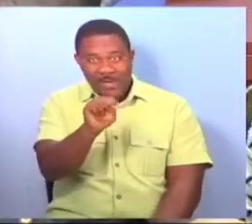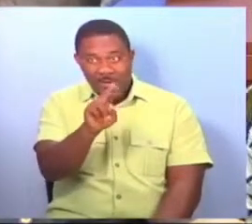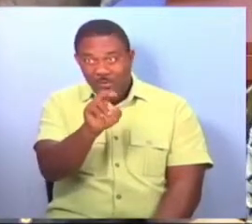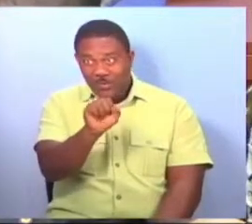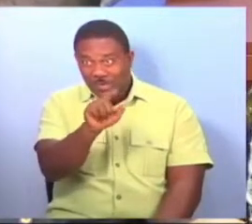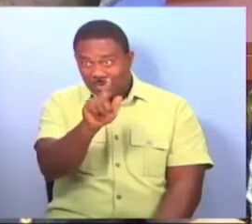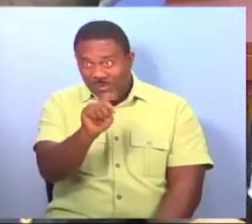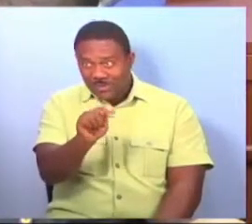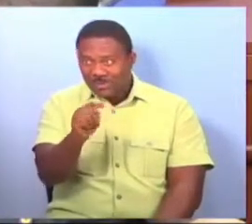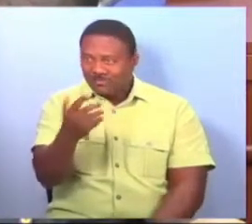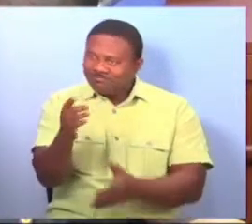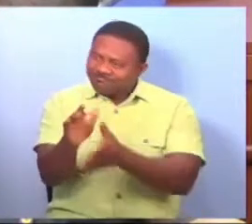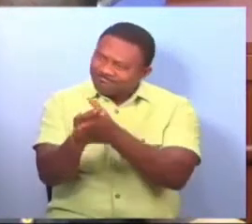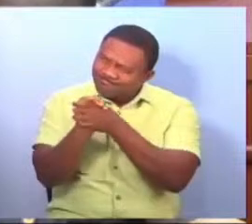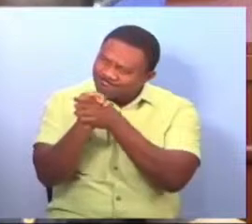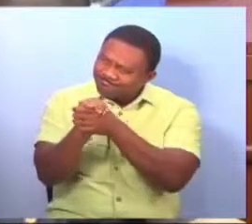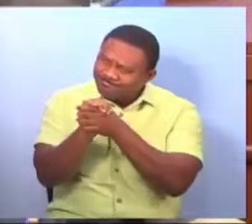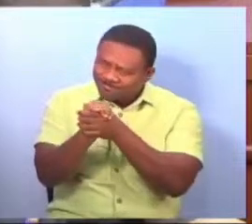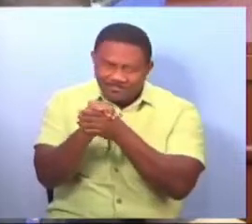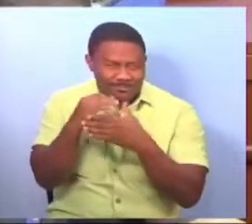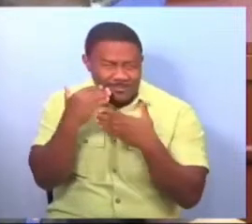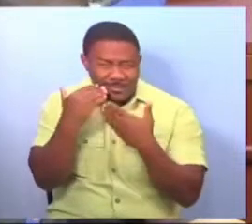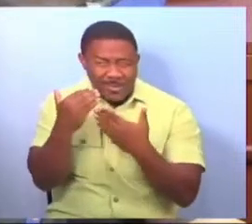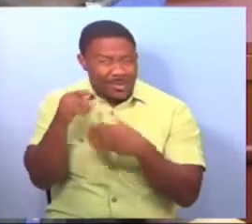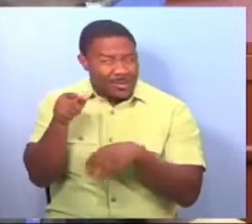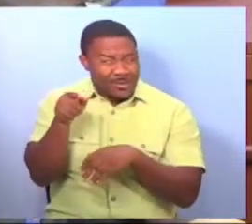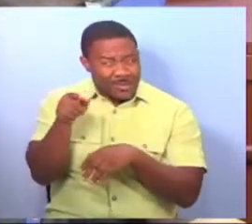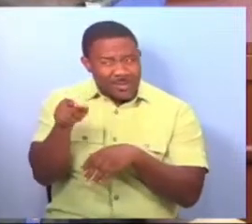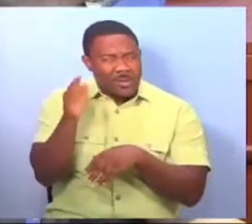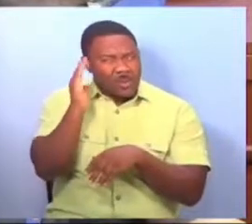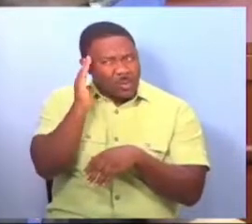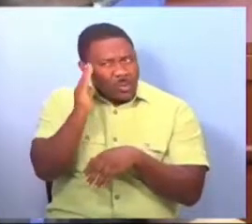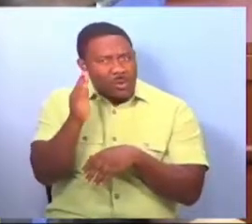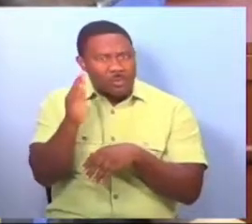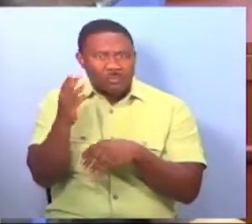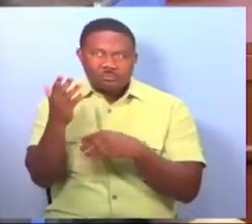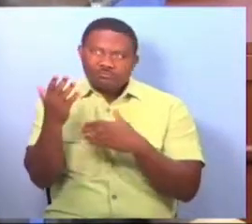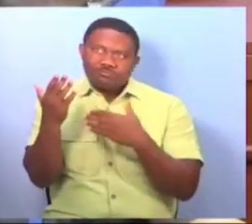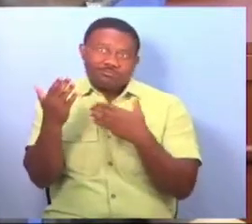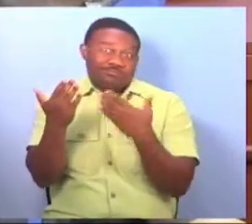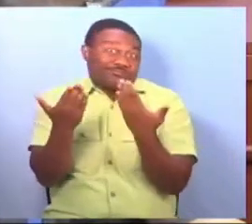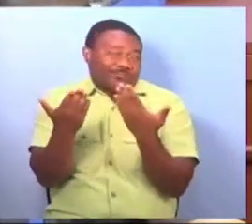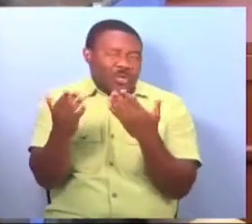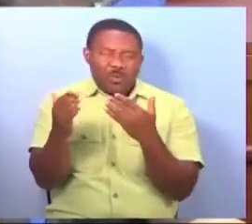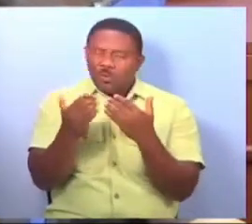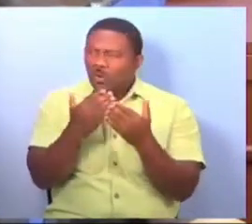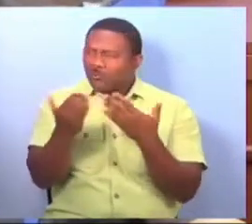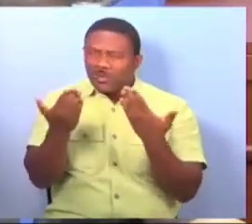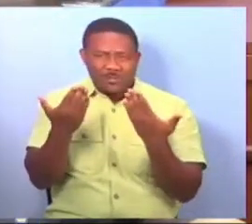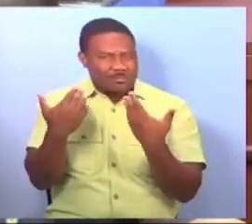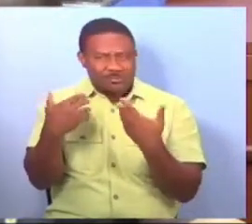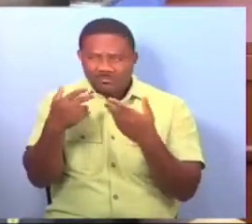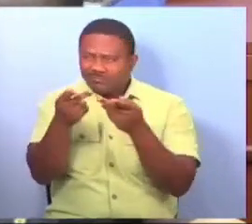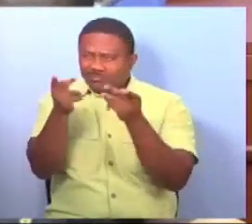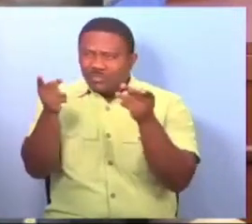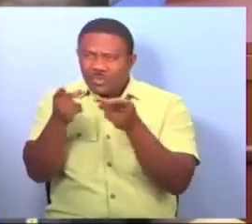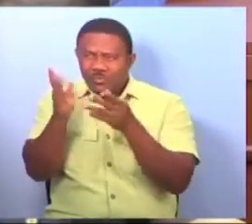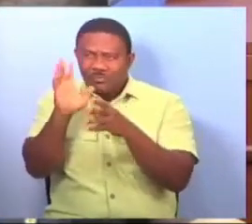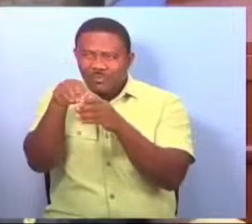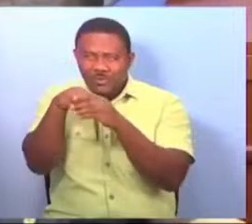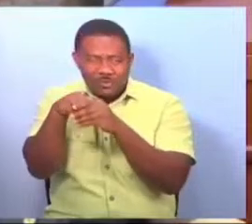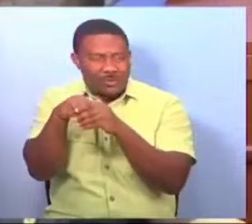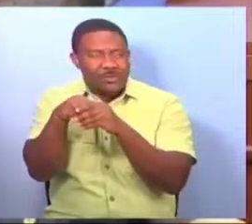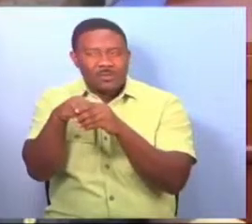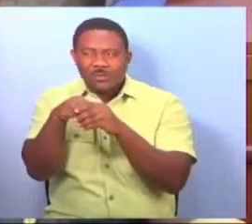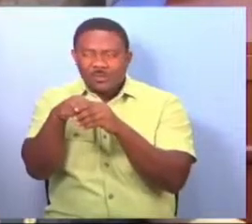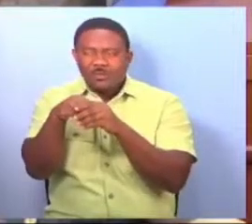to Dr. Emmanuel Mafo, and we believe that he will do his best as he's done all over the years, and we stand with him in his new